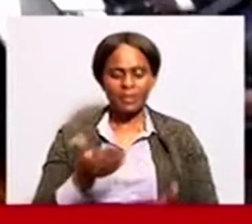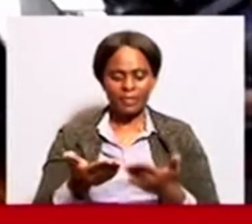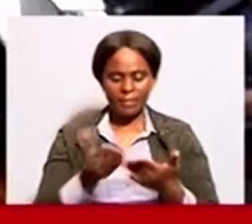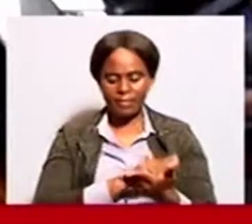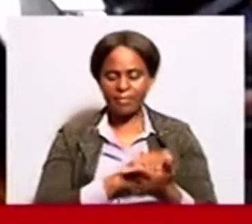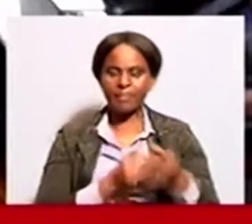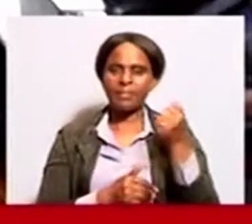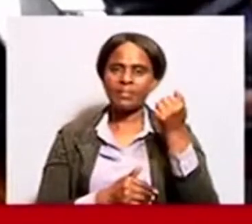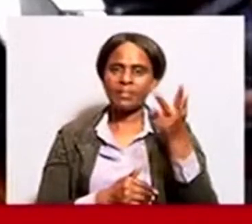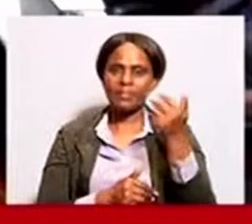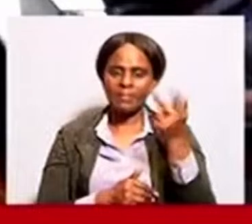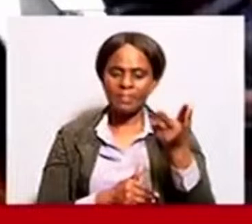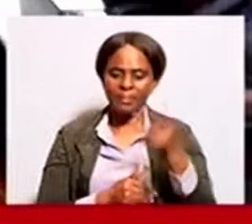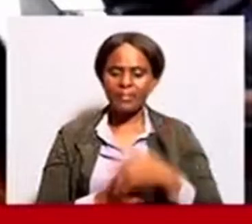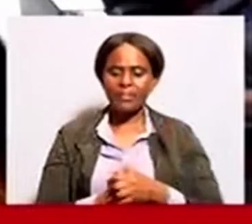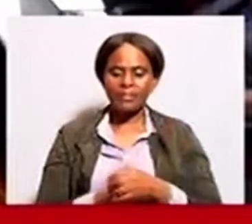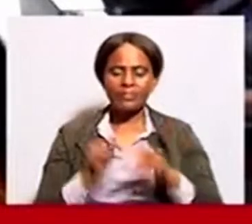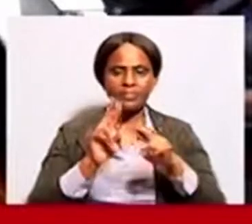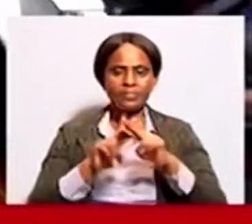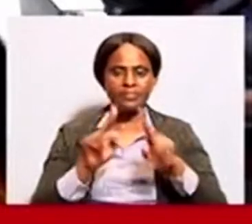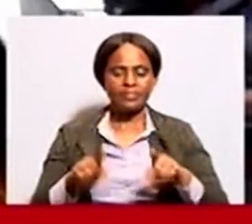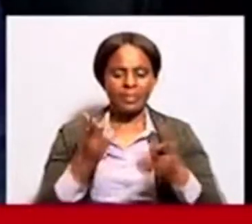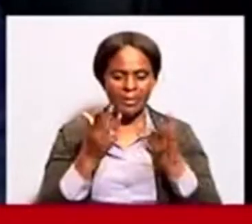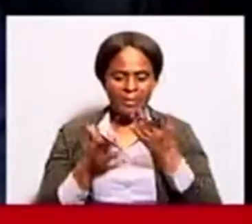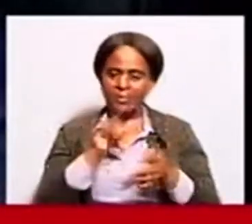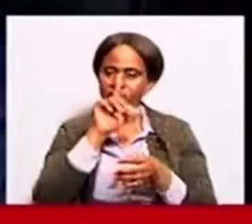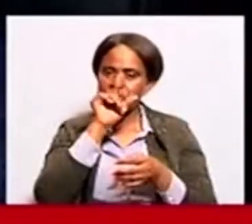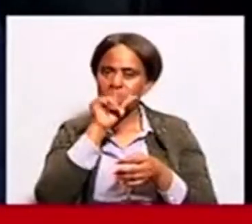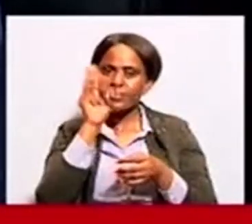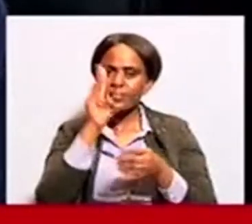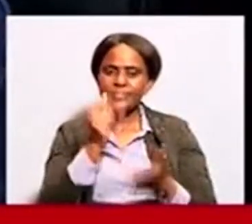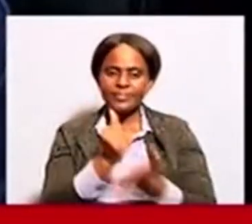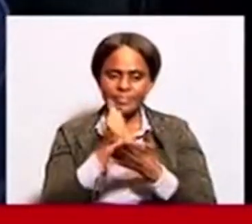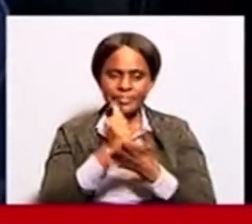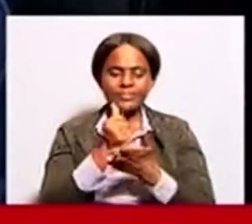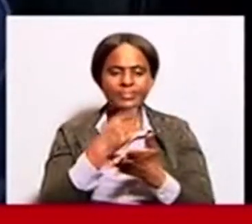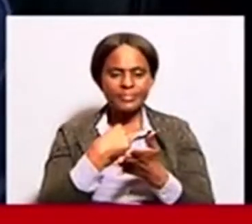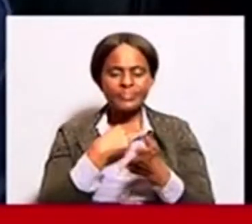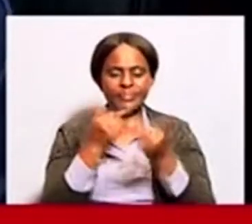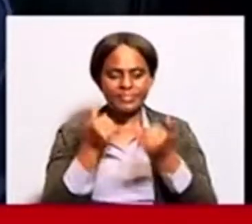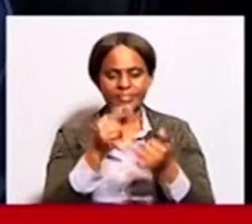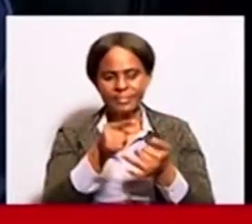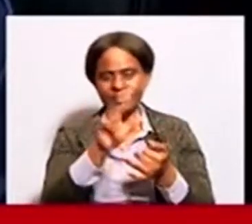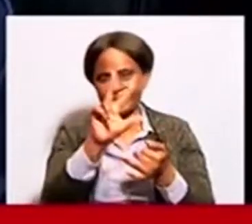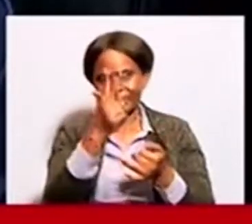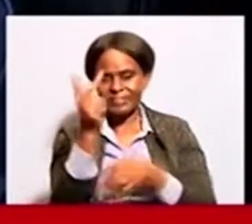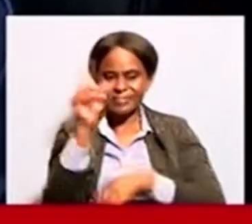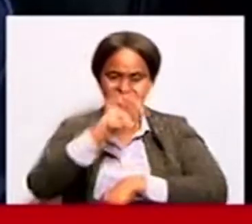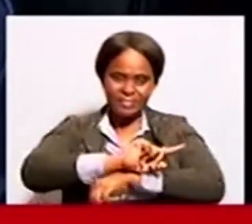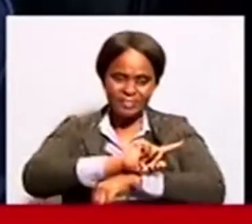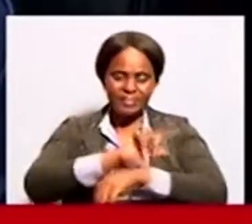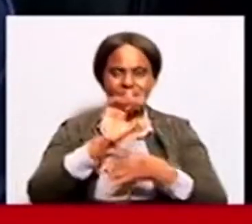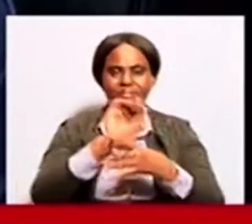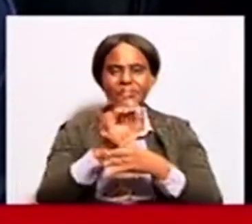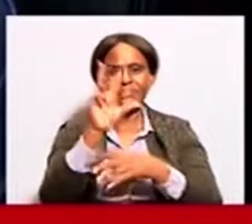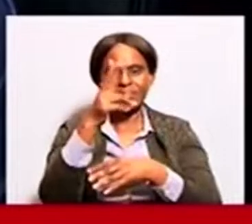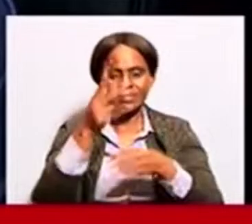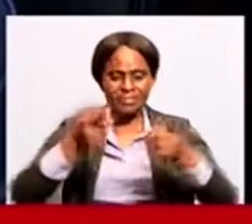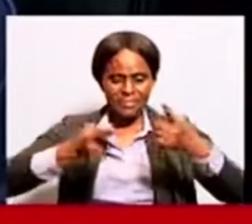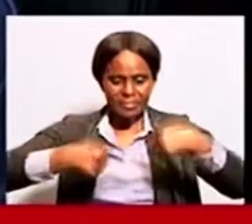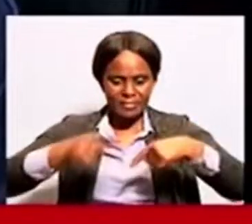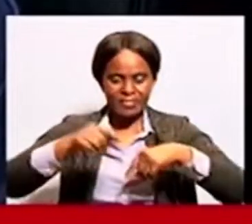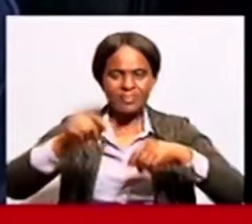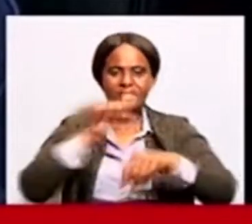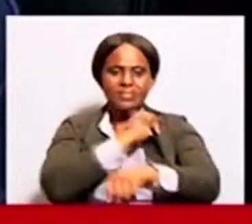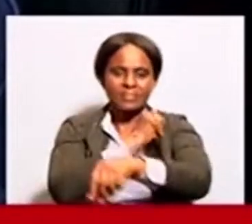13. Chair, maybe Livingstone will assist me. I think this is now the third day or the third local authority that I'm